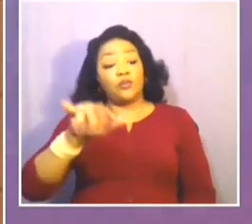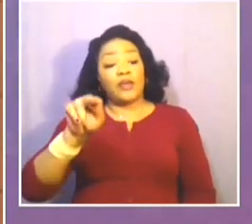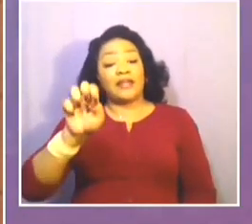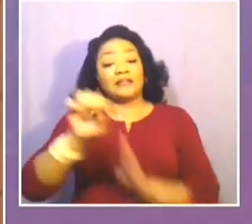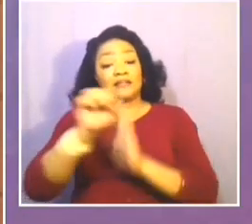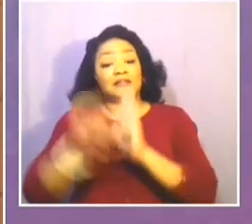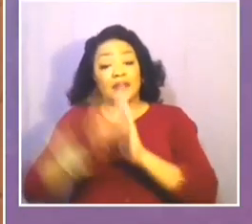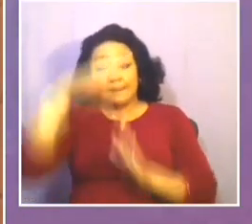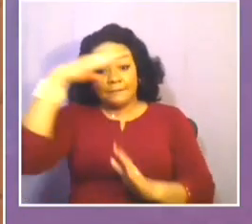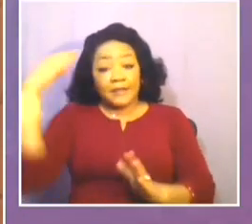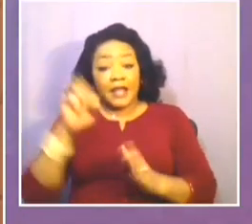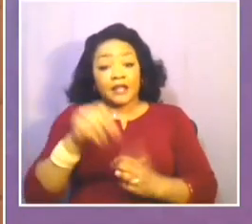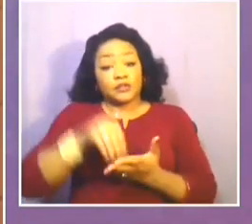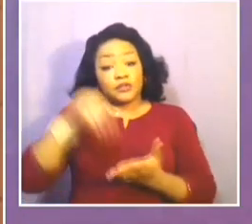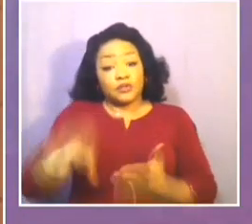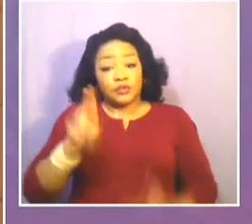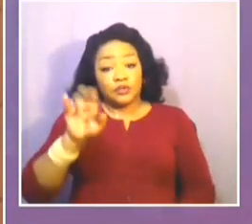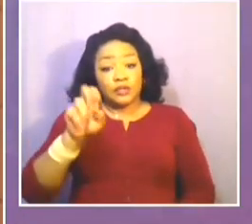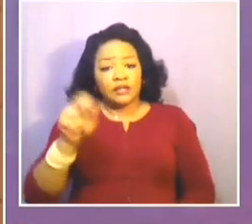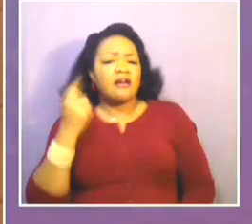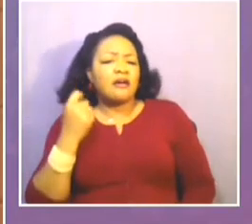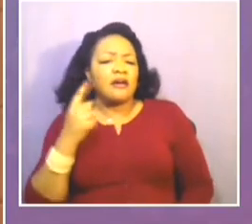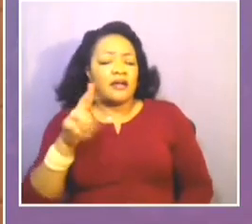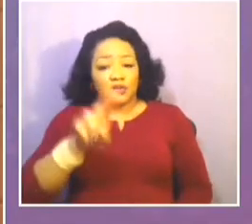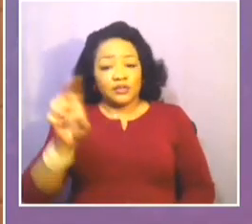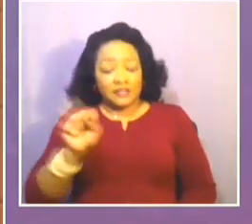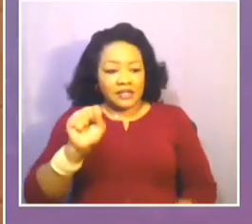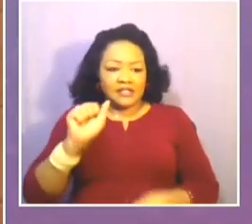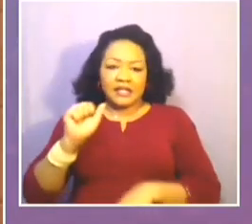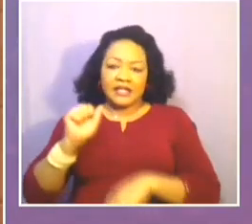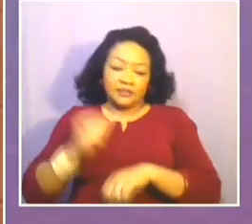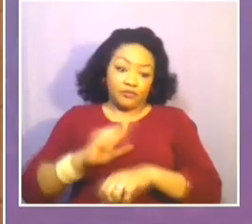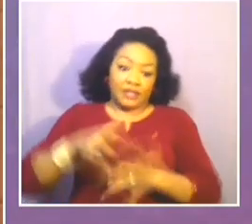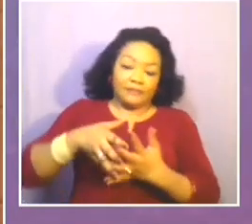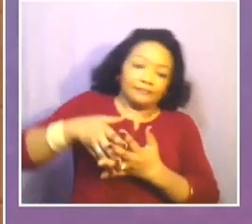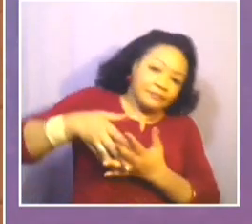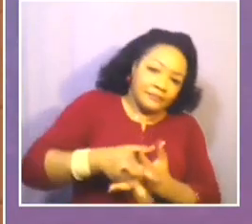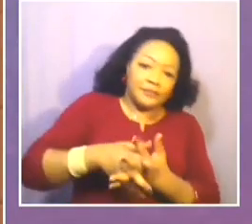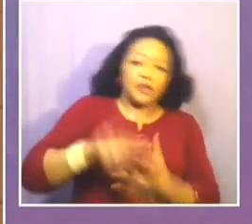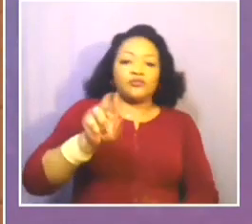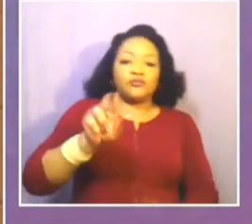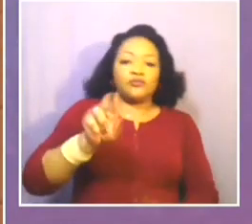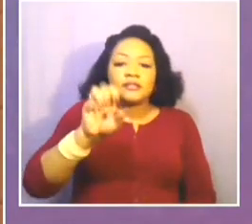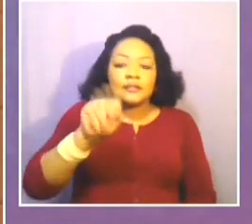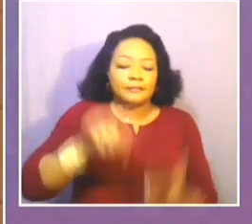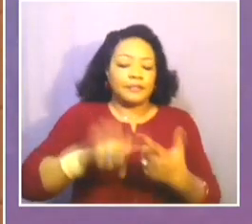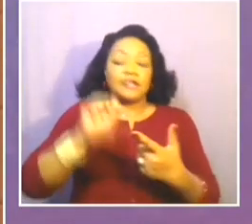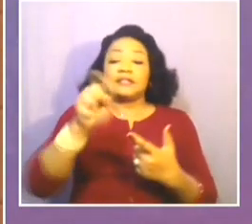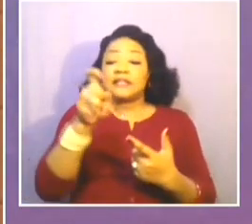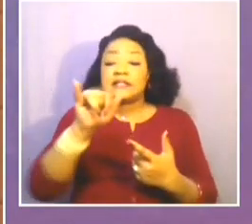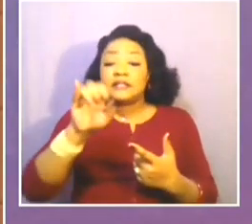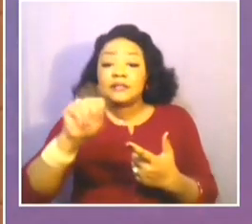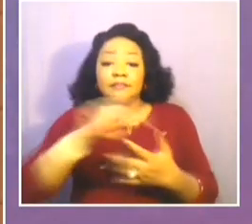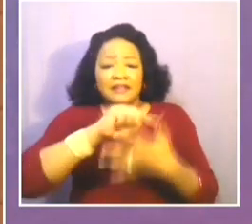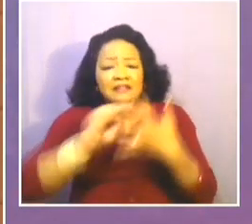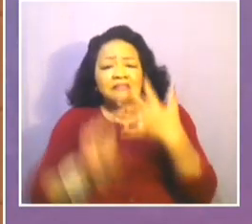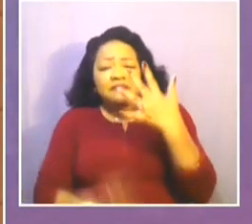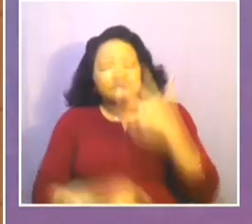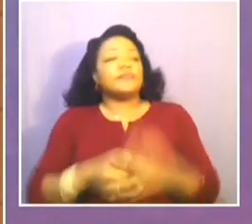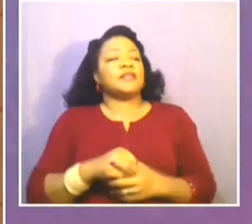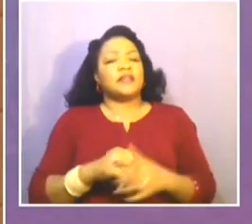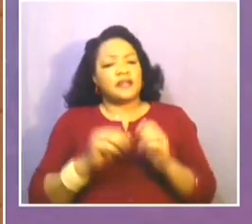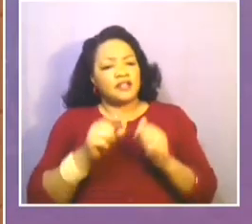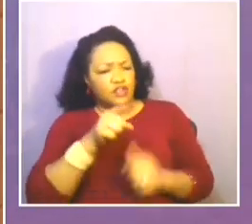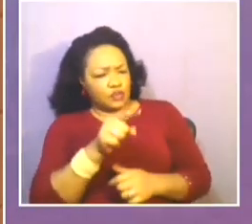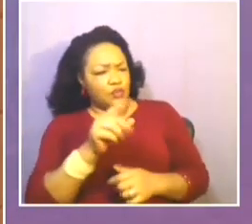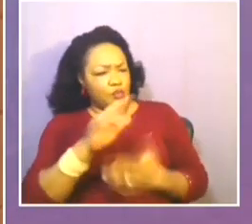that America is built on racism, sexism, and other evils, how will you as Vice President advocate,